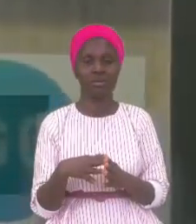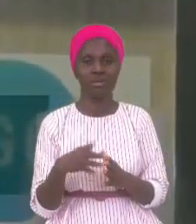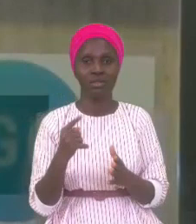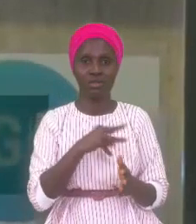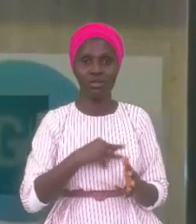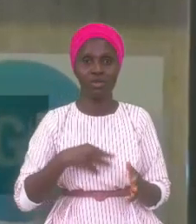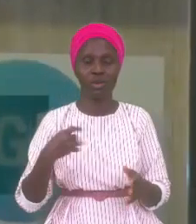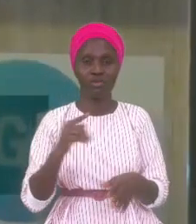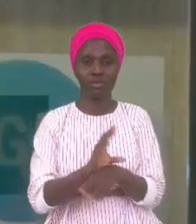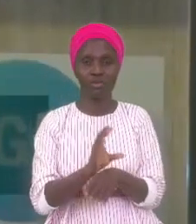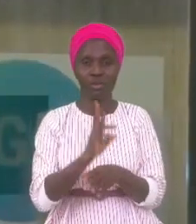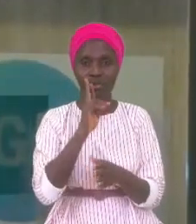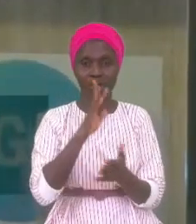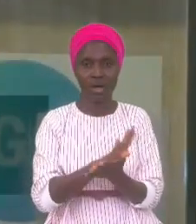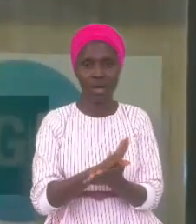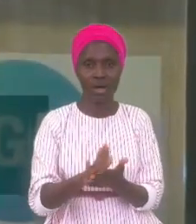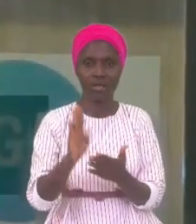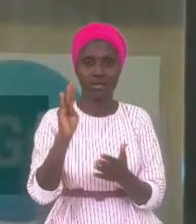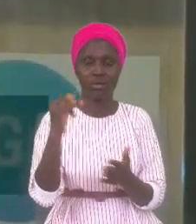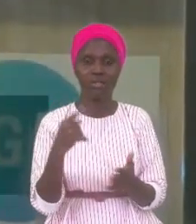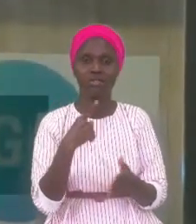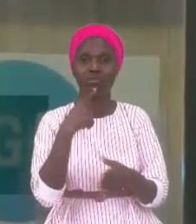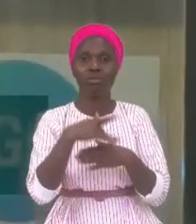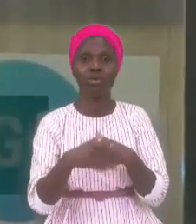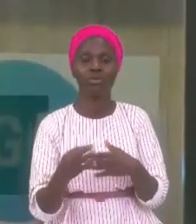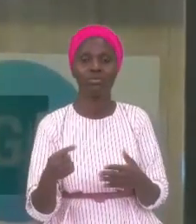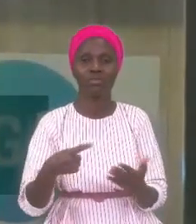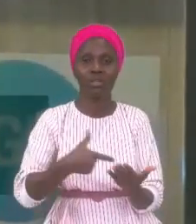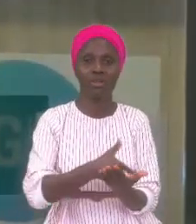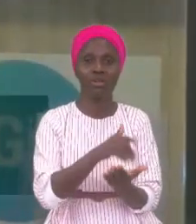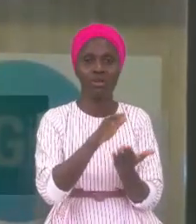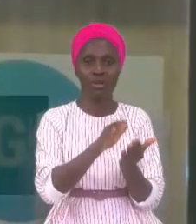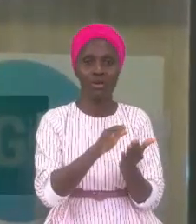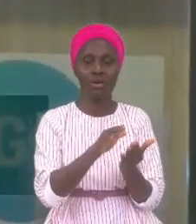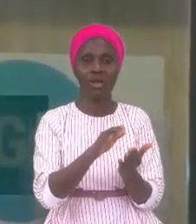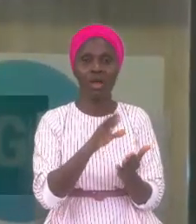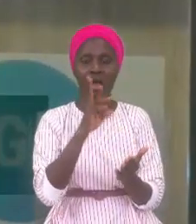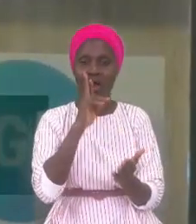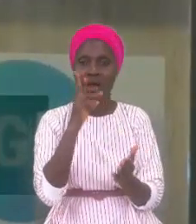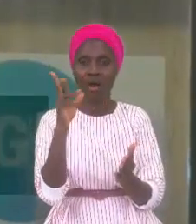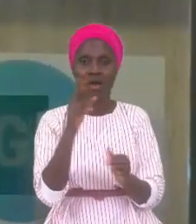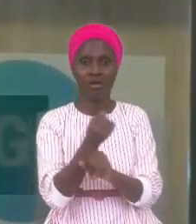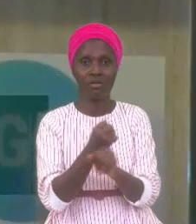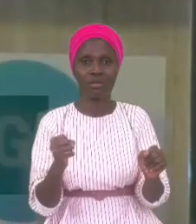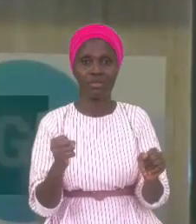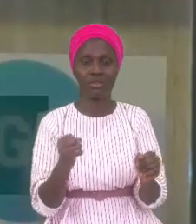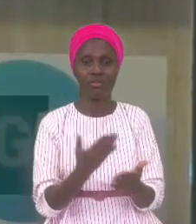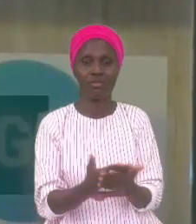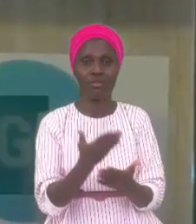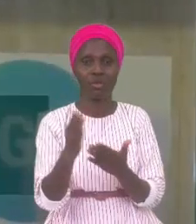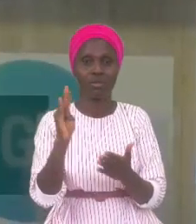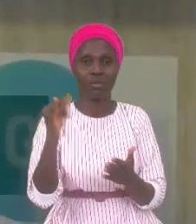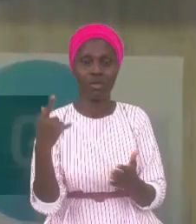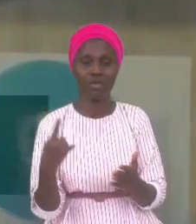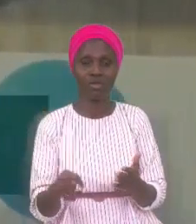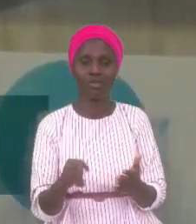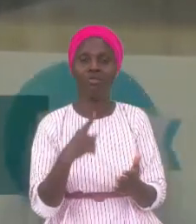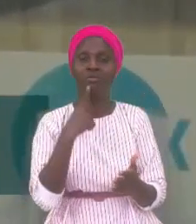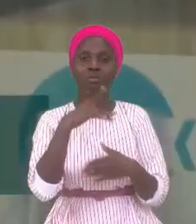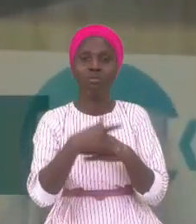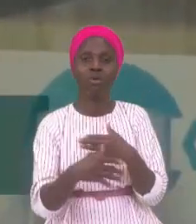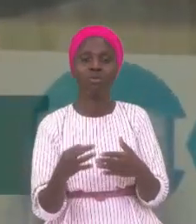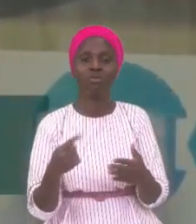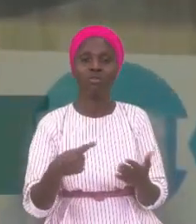the Lamb. They are saved and redeemed and purchased by the blood of the Lamb. And they are established by the word of the